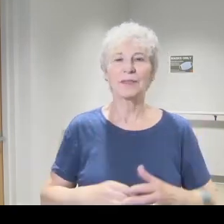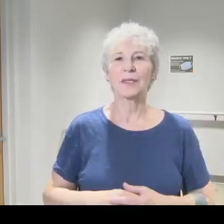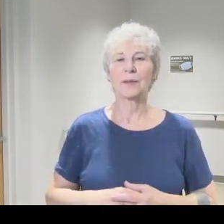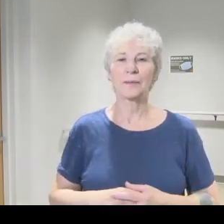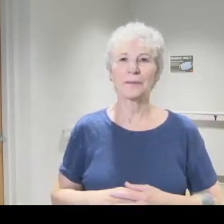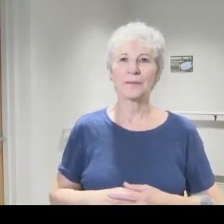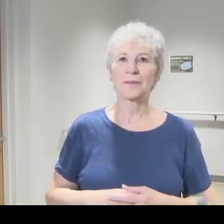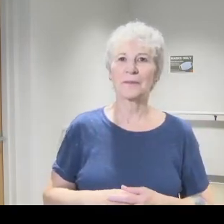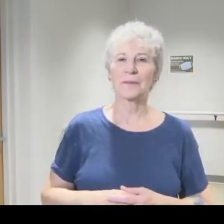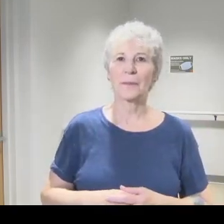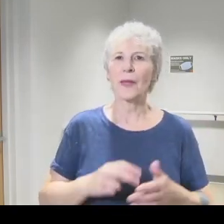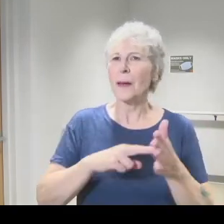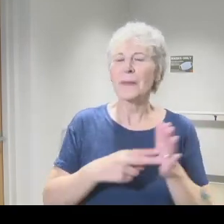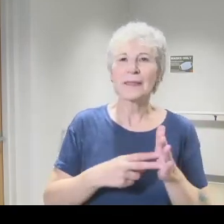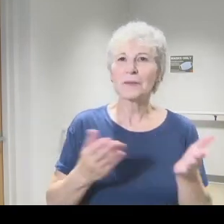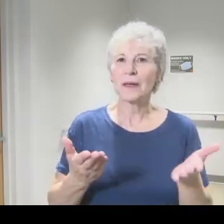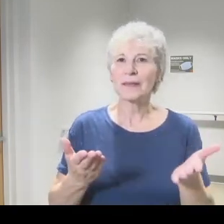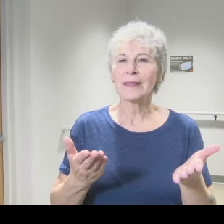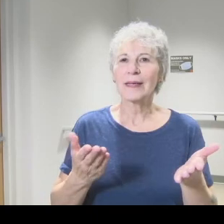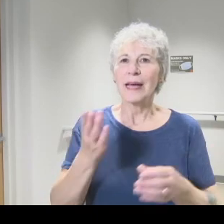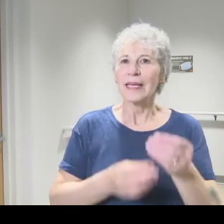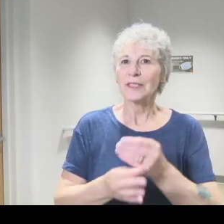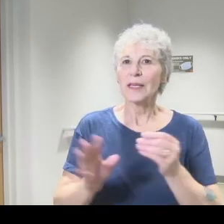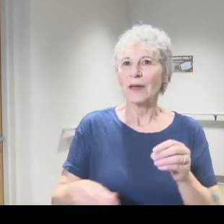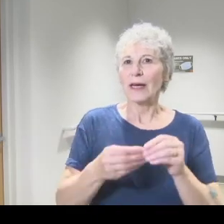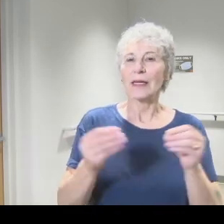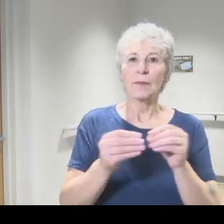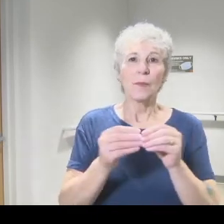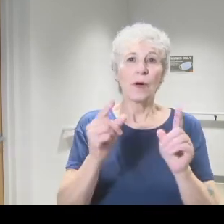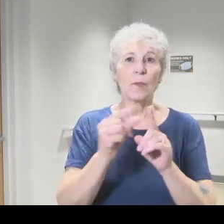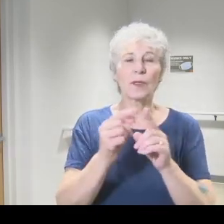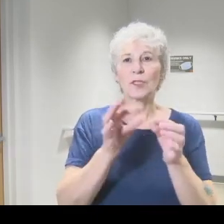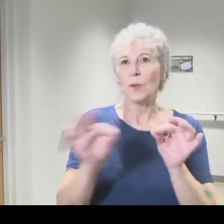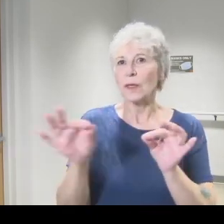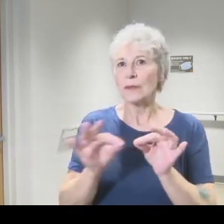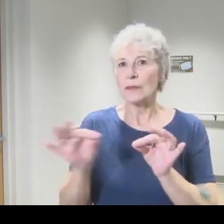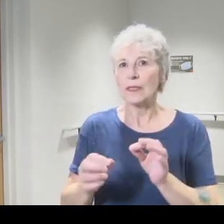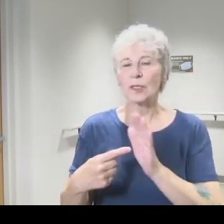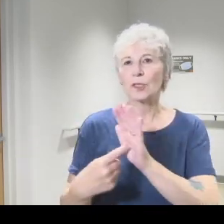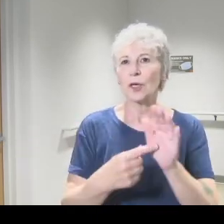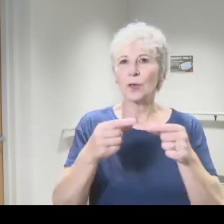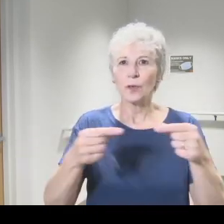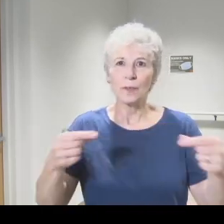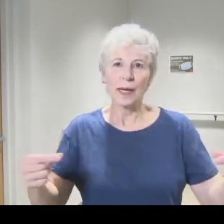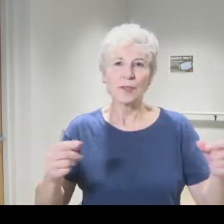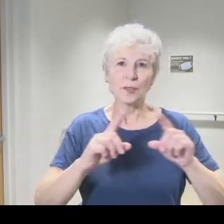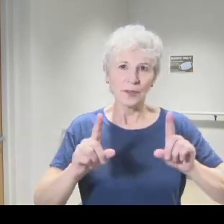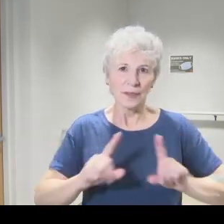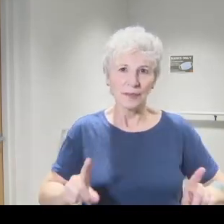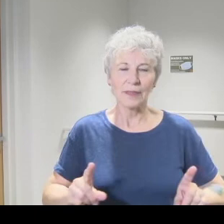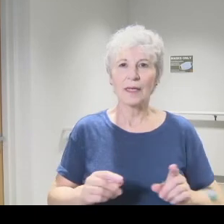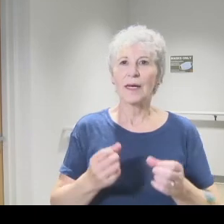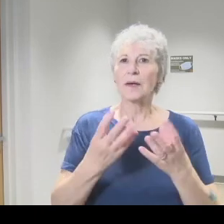So what that means is, rather than adding additional words to a sentence to show grammatical distinction, multiple